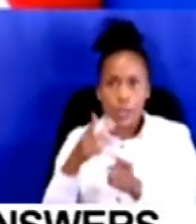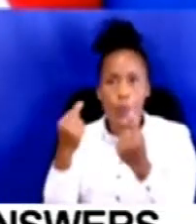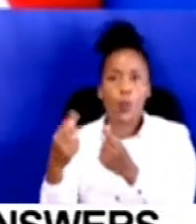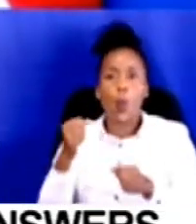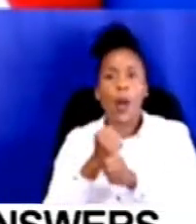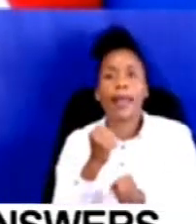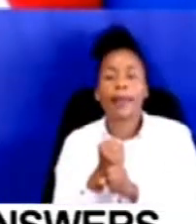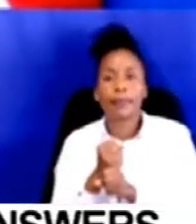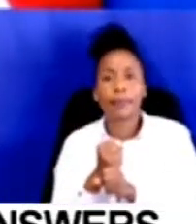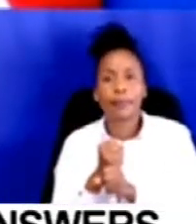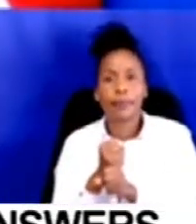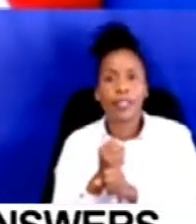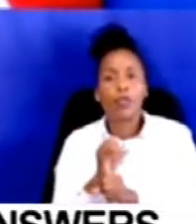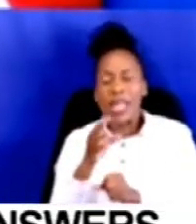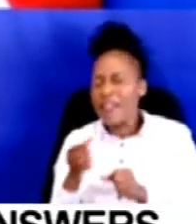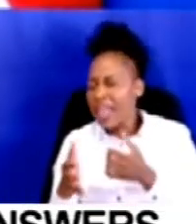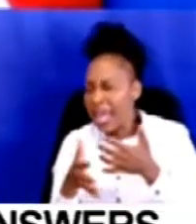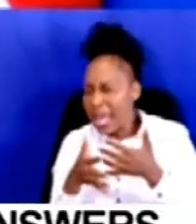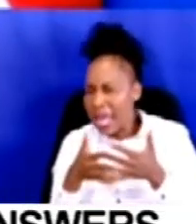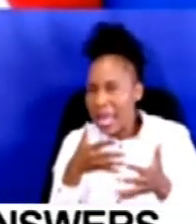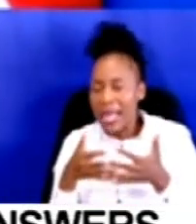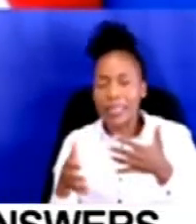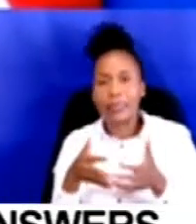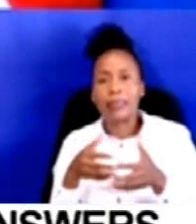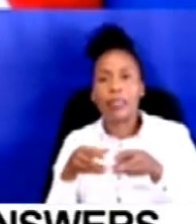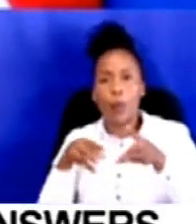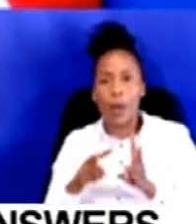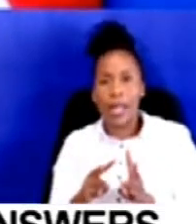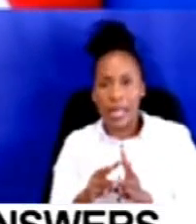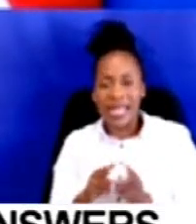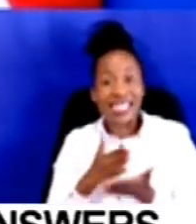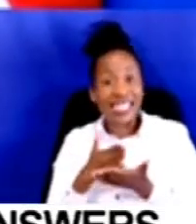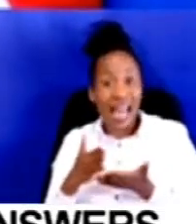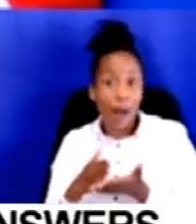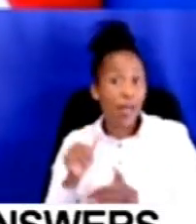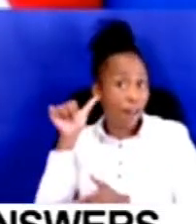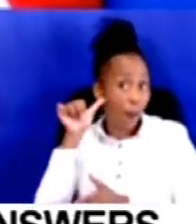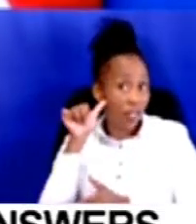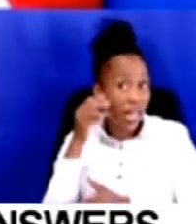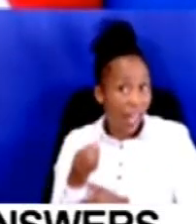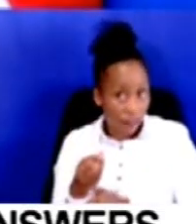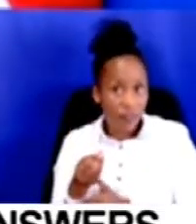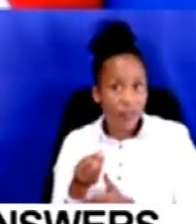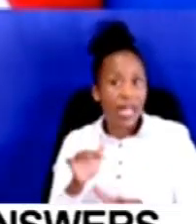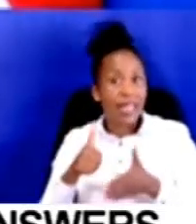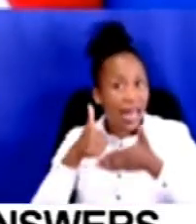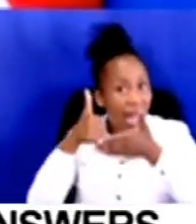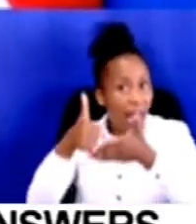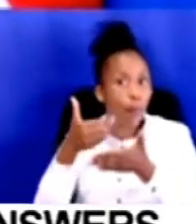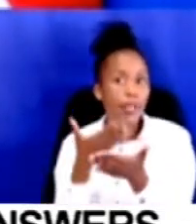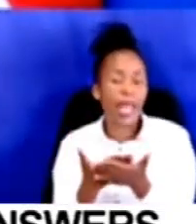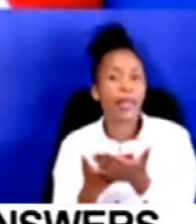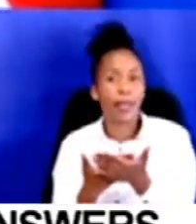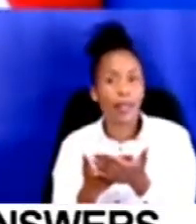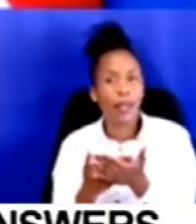by any chance we have got some information that can help